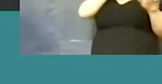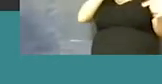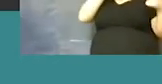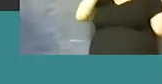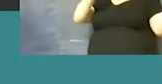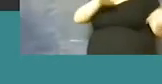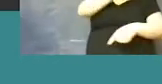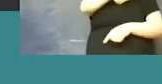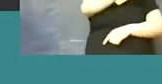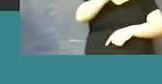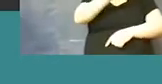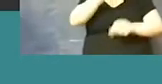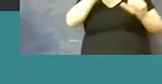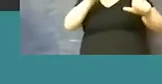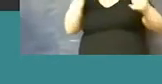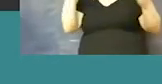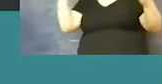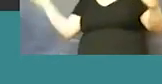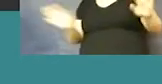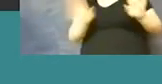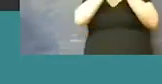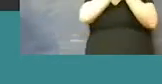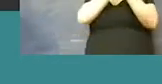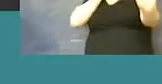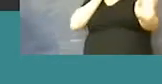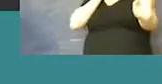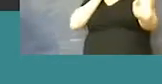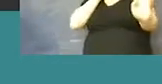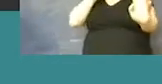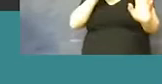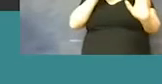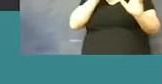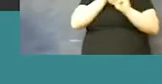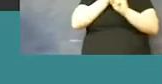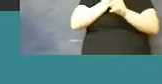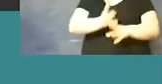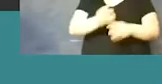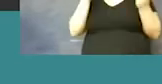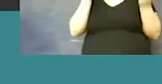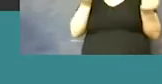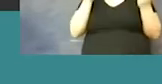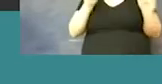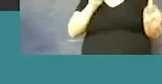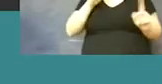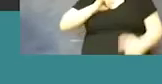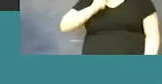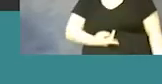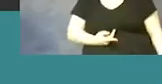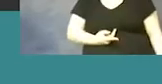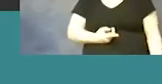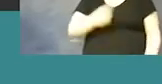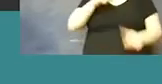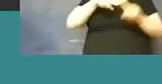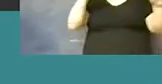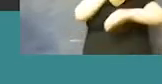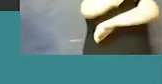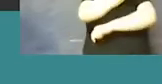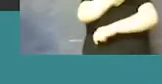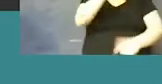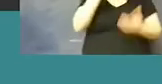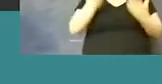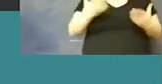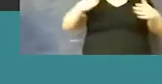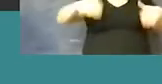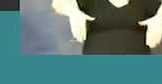could go and get in line. So this has caused a large amount of people to be very upset, but the vaccines just aren't here yet. There are many